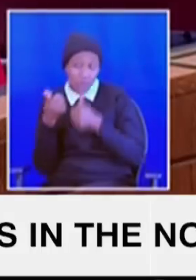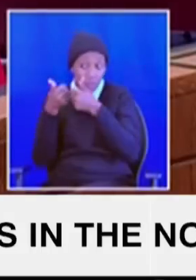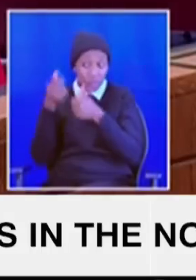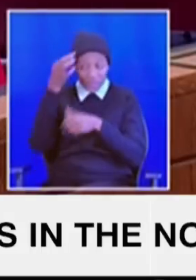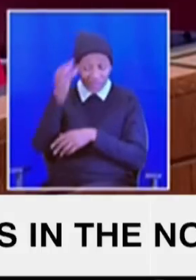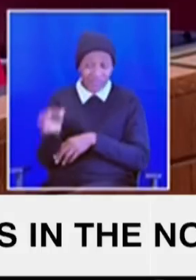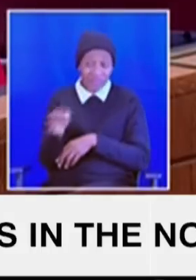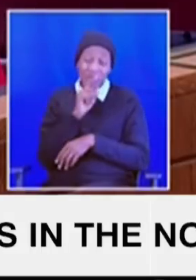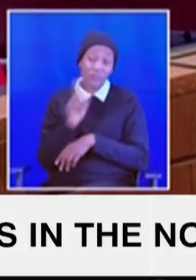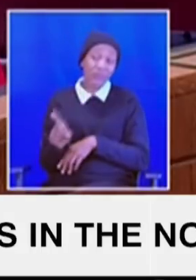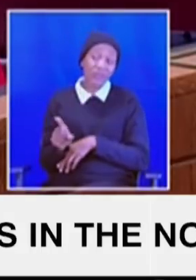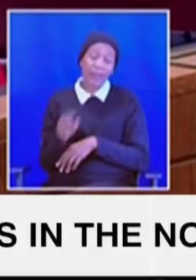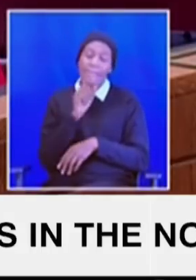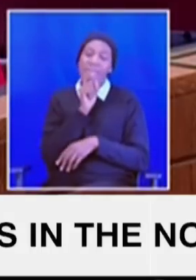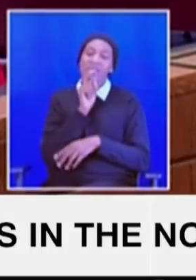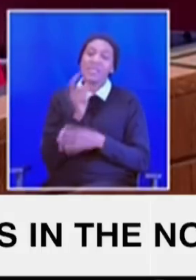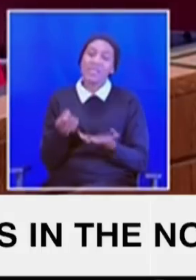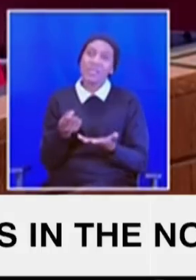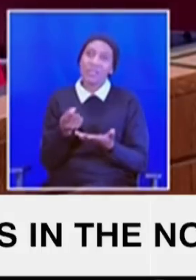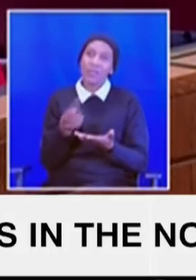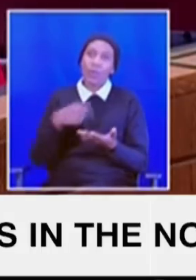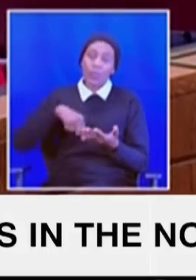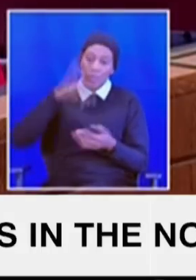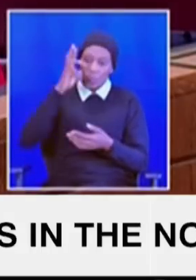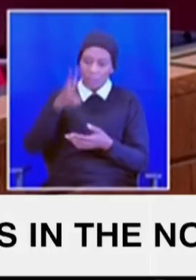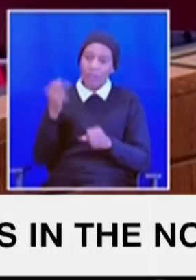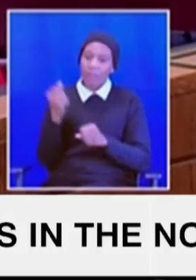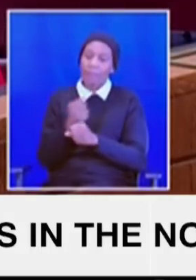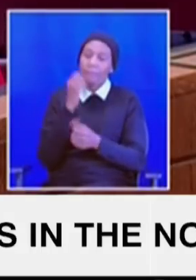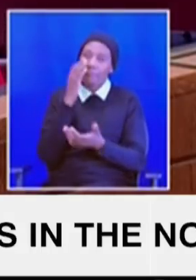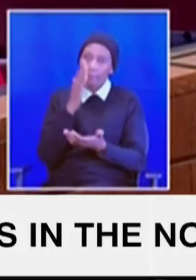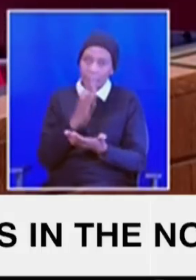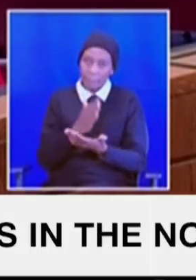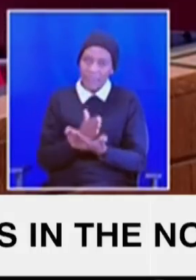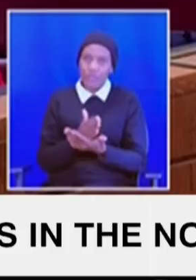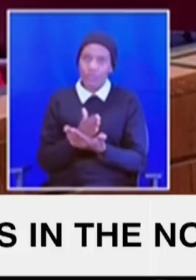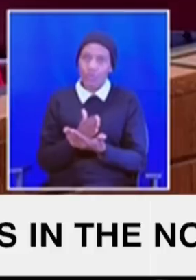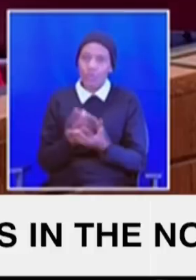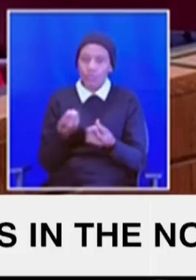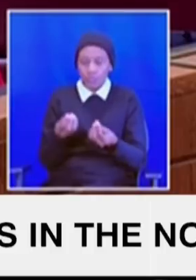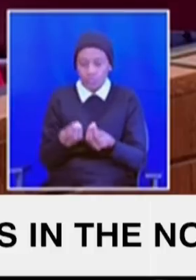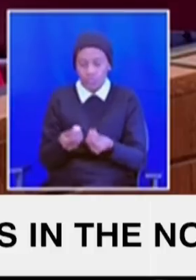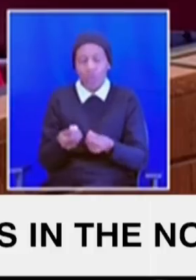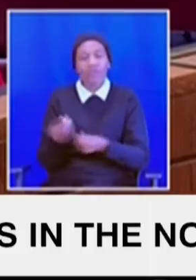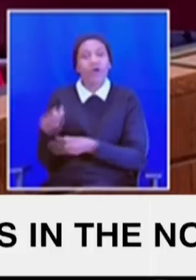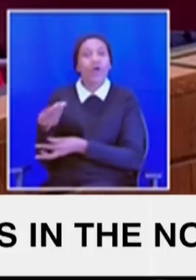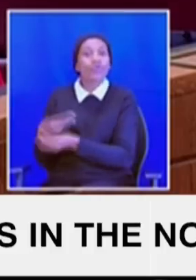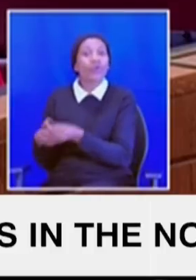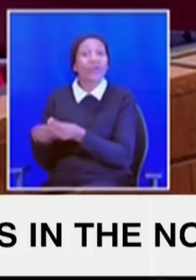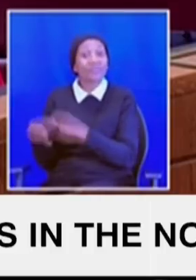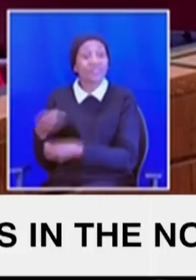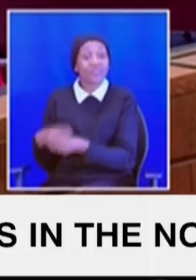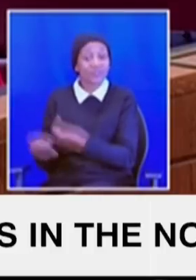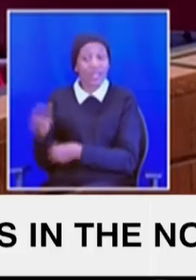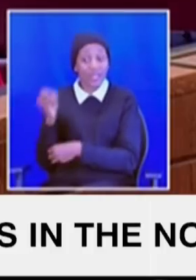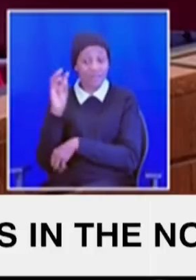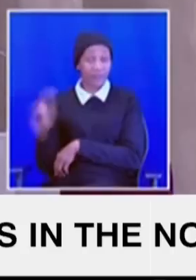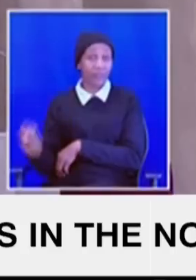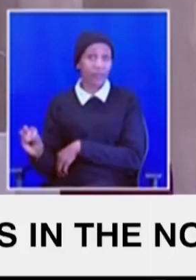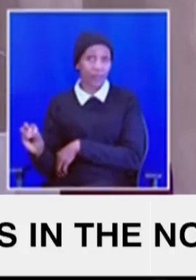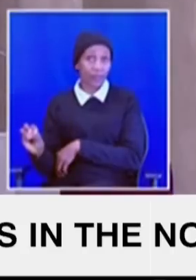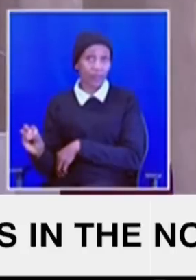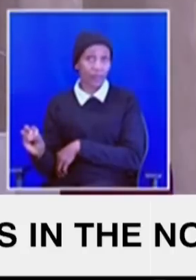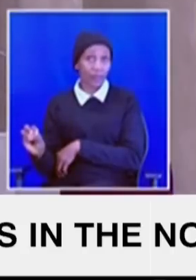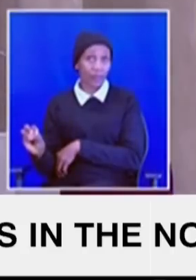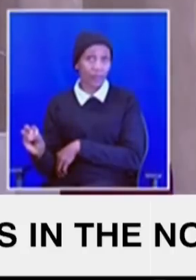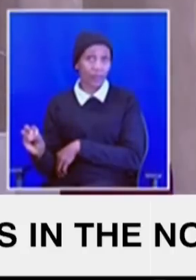that at the core of that, they will ensure that they deal with the problem of corruption if it exists. And they do it